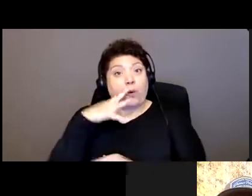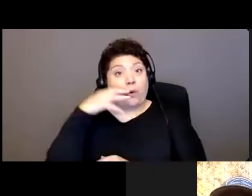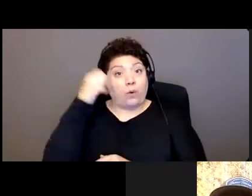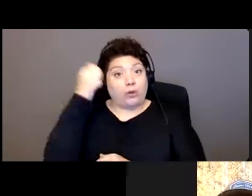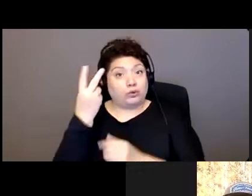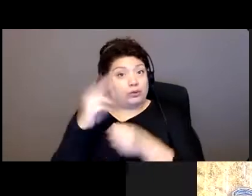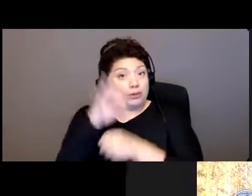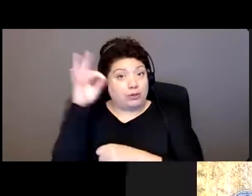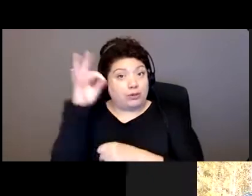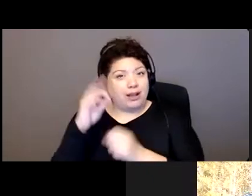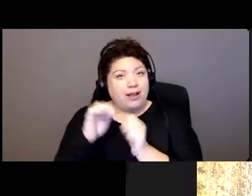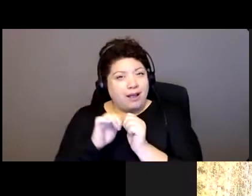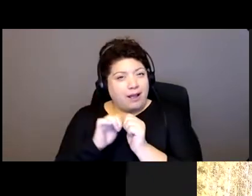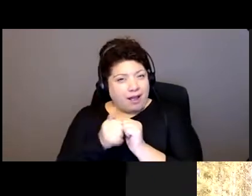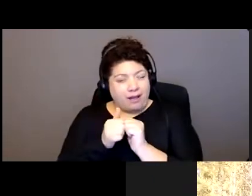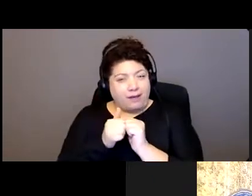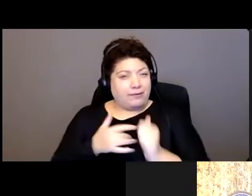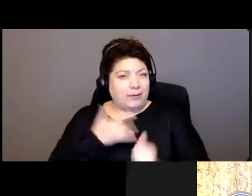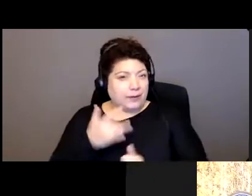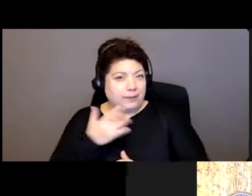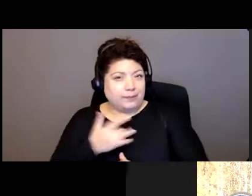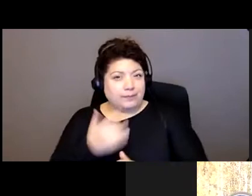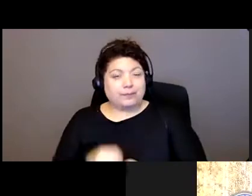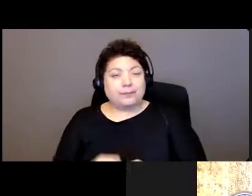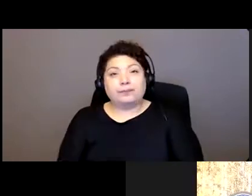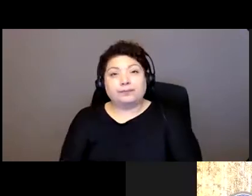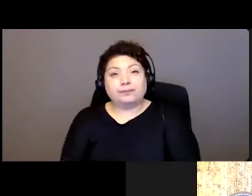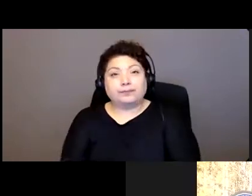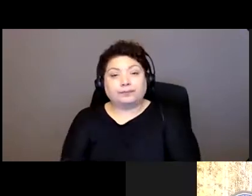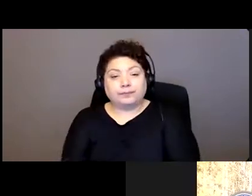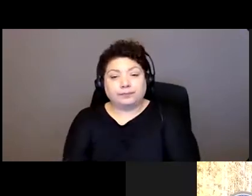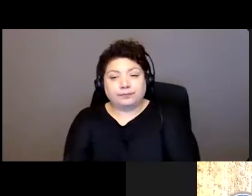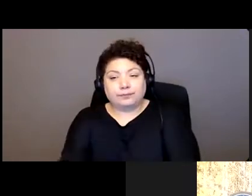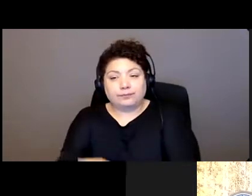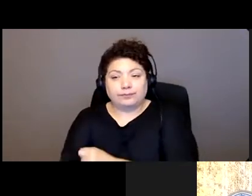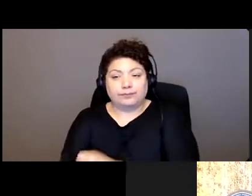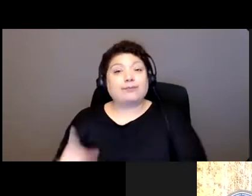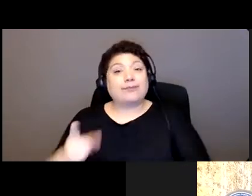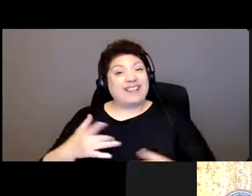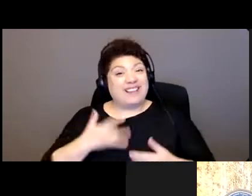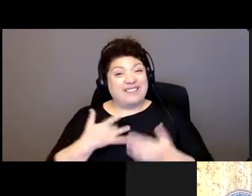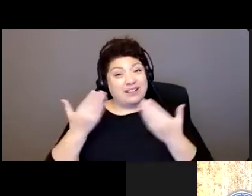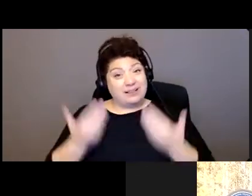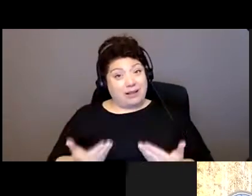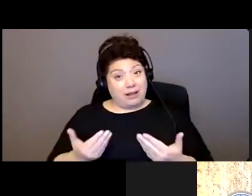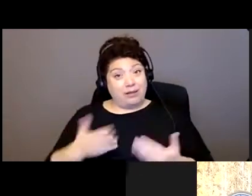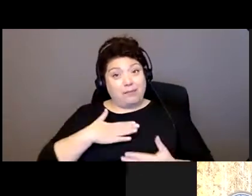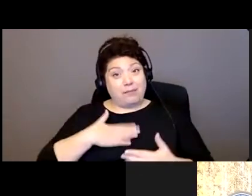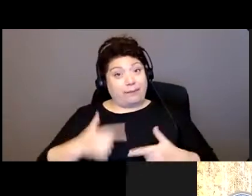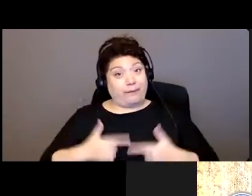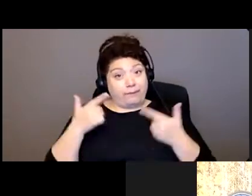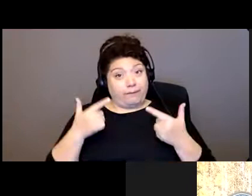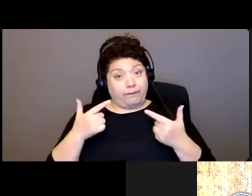As a two-spirit person, I think this is the most comfortable life I've ever had since I became